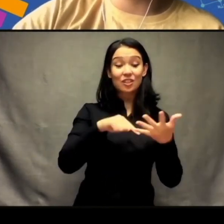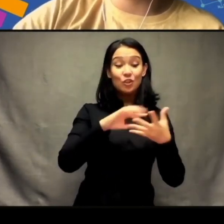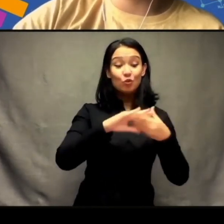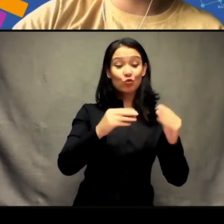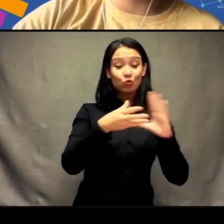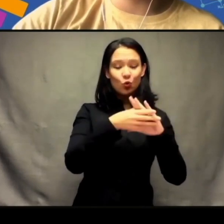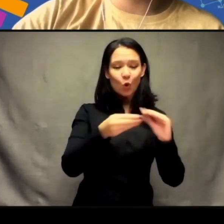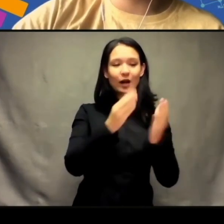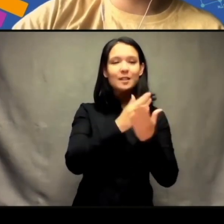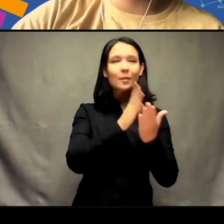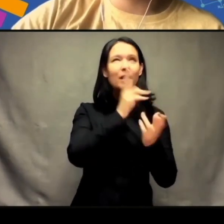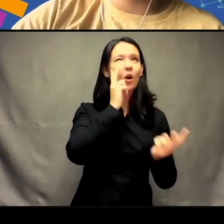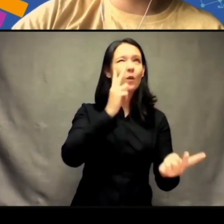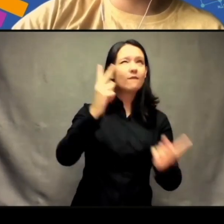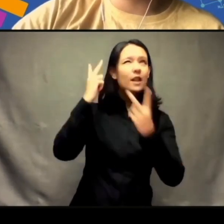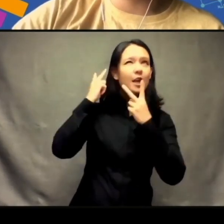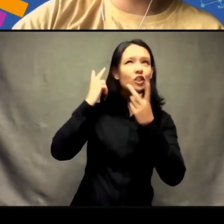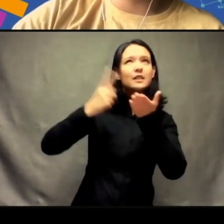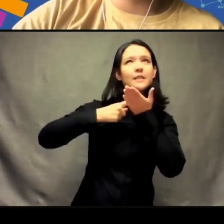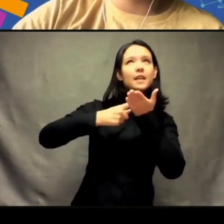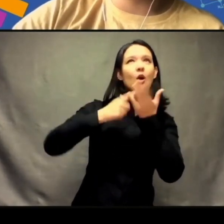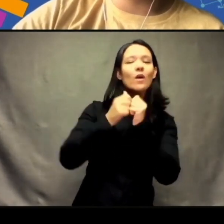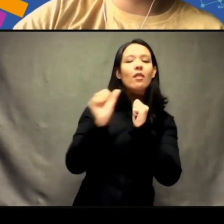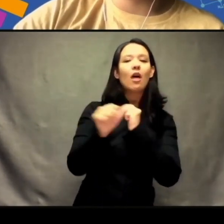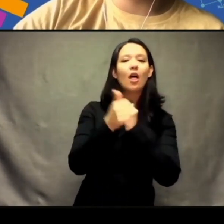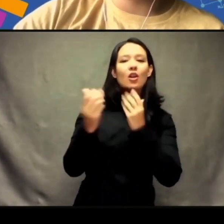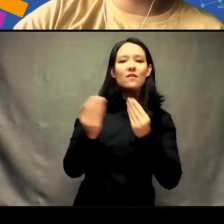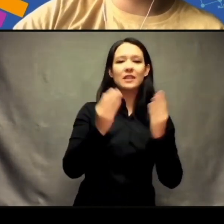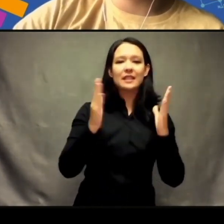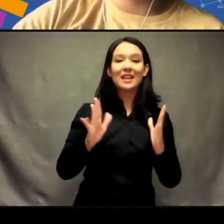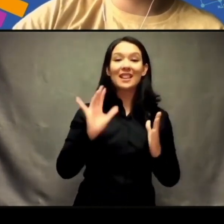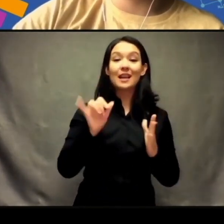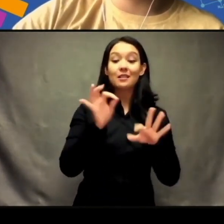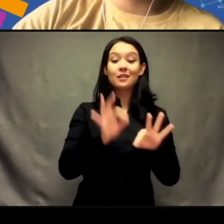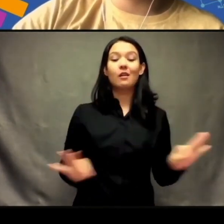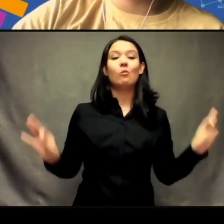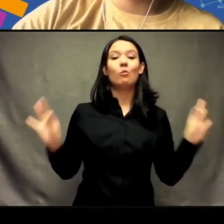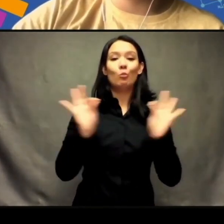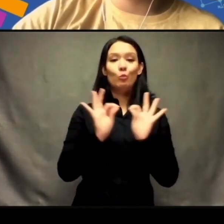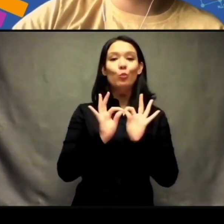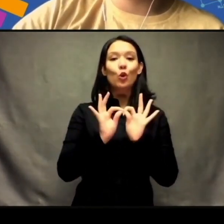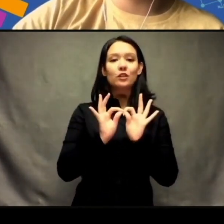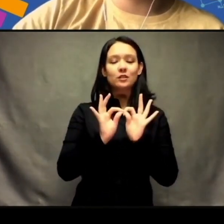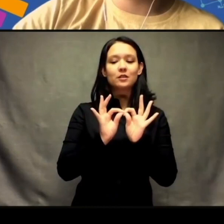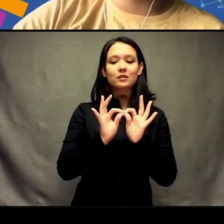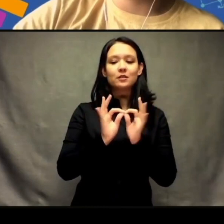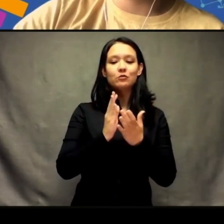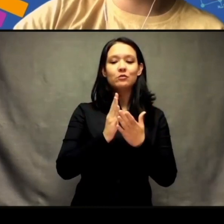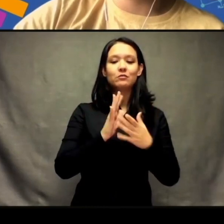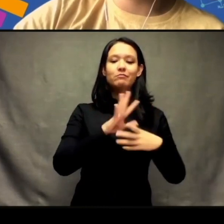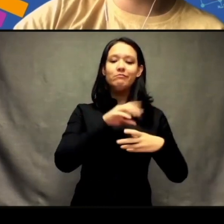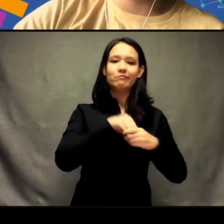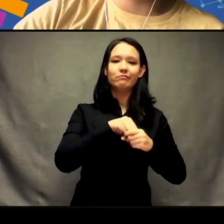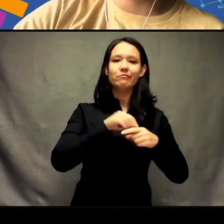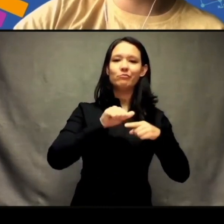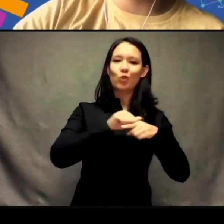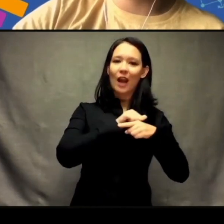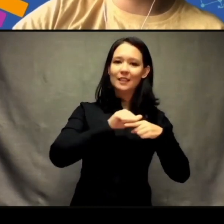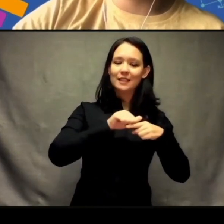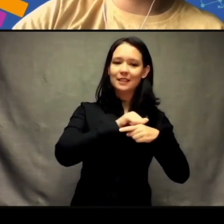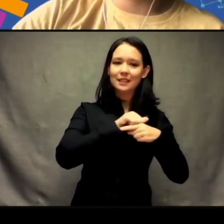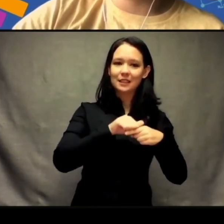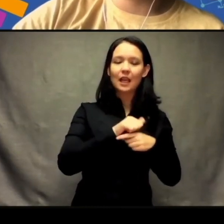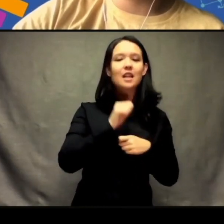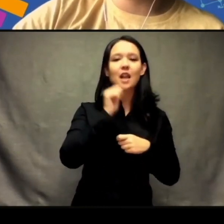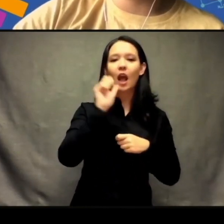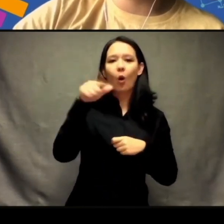that they do with other facilitators. We really believe that's an important practice, that it isn't just